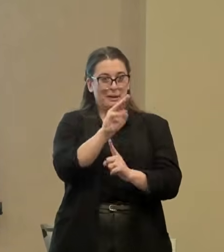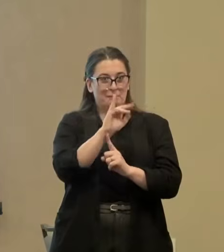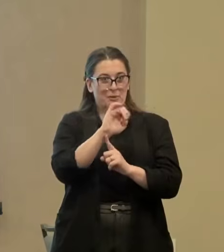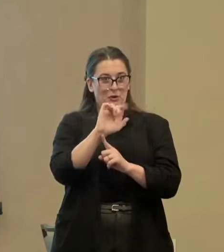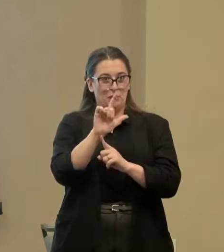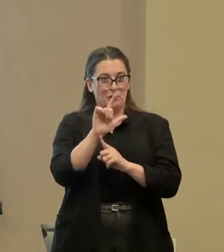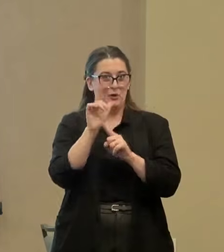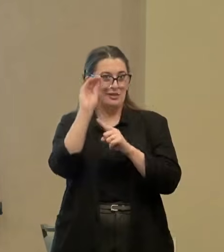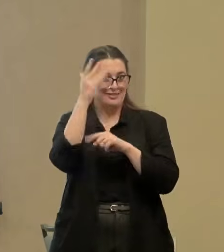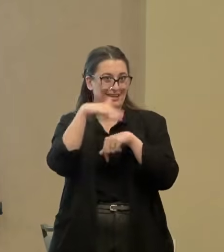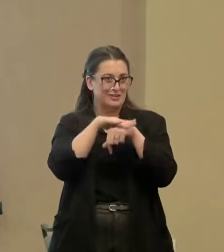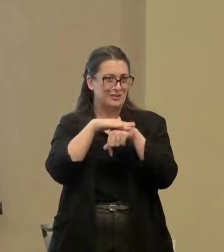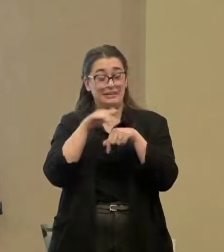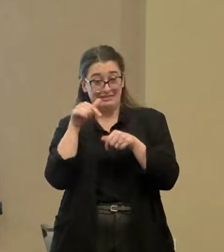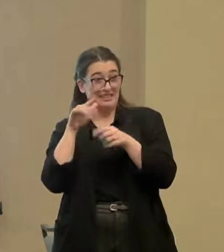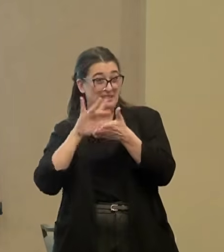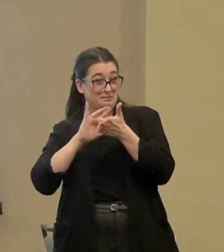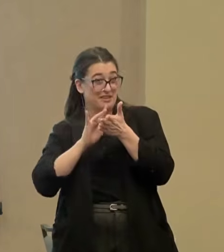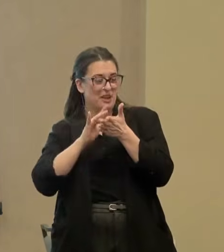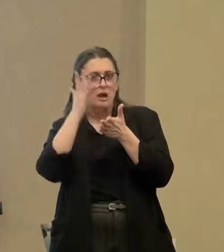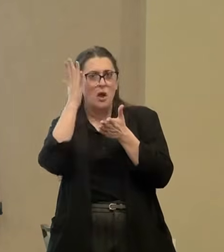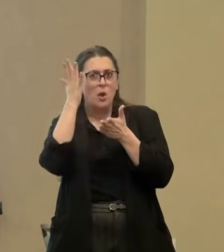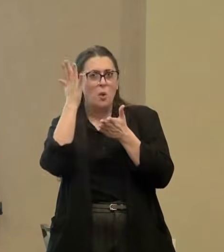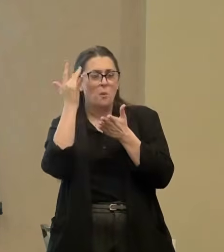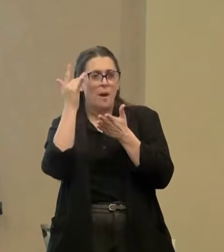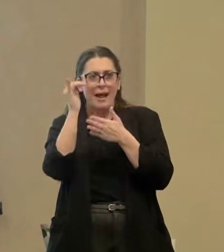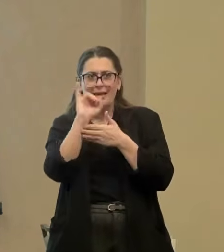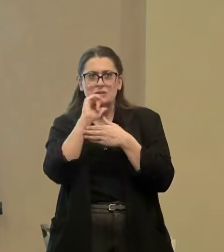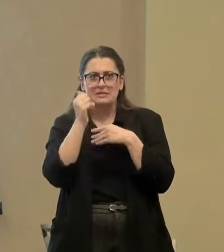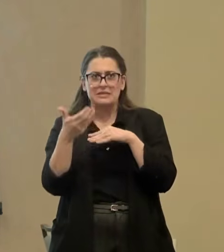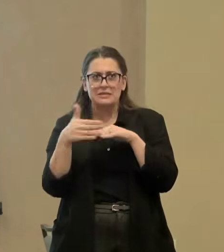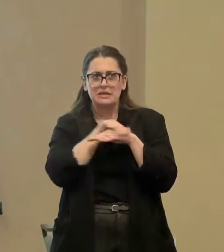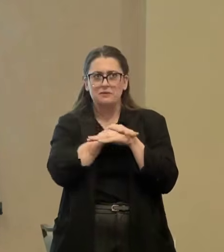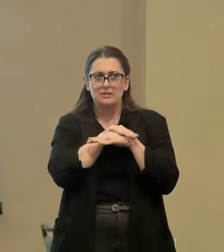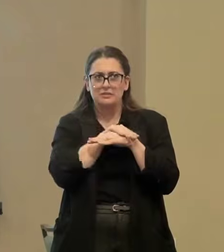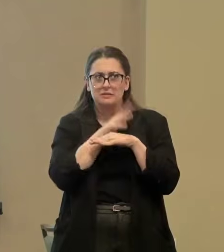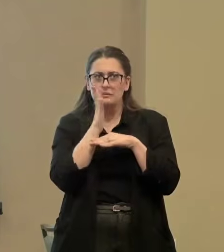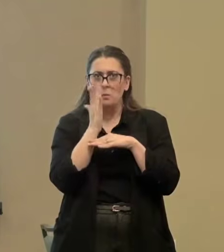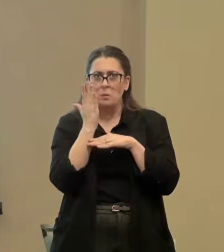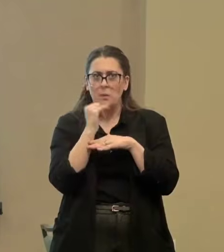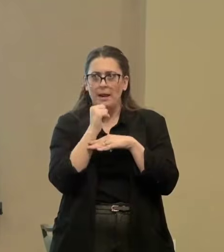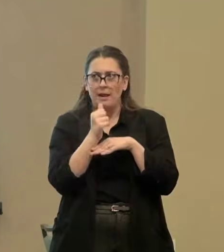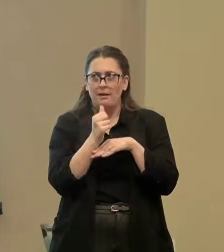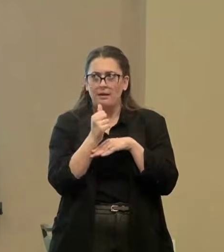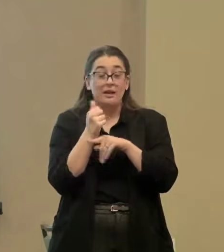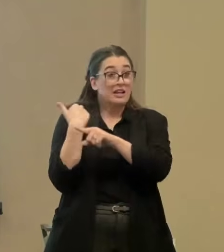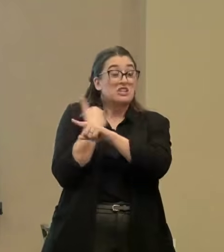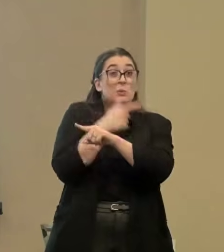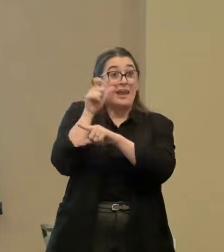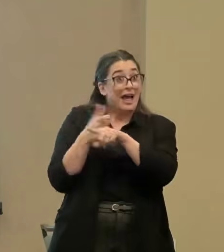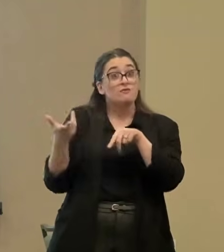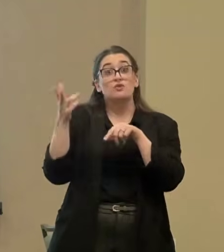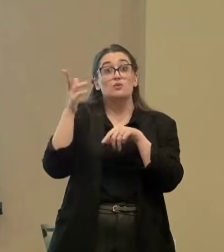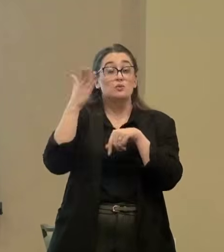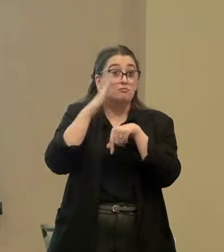a medication. Why do you think it's not covered by insurance then? I'm so glad you asked that. Since we need to reapply